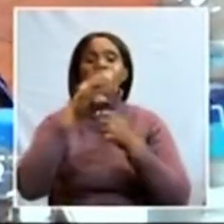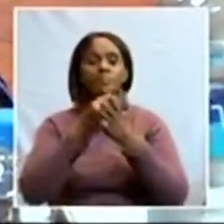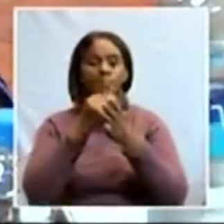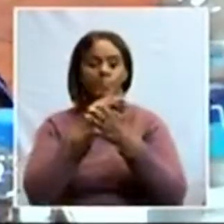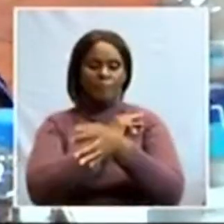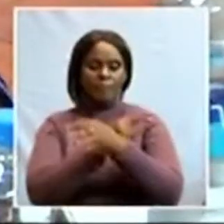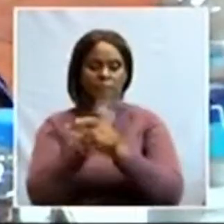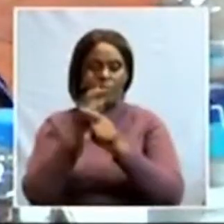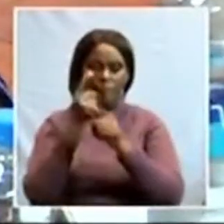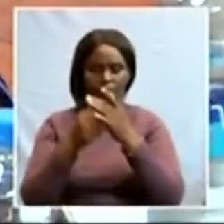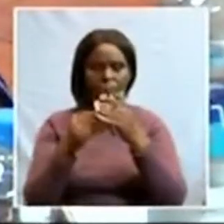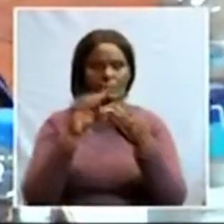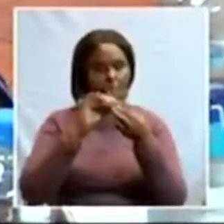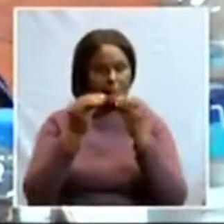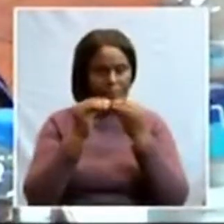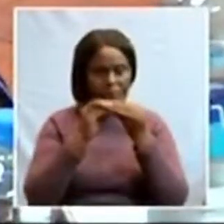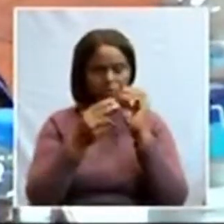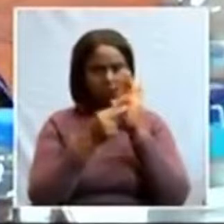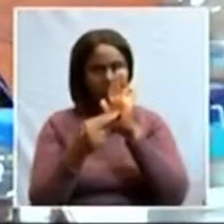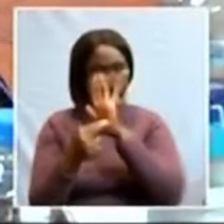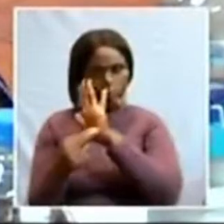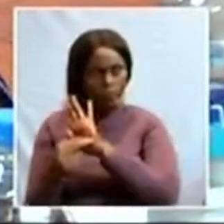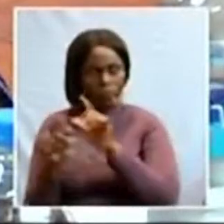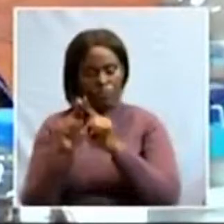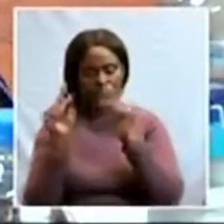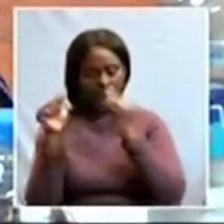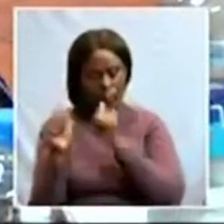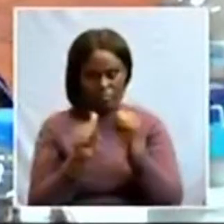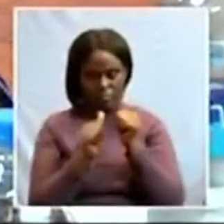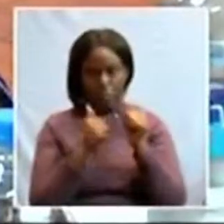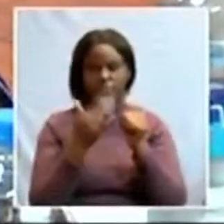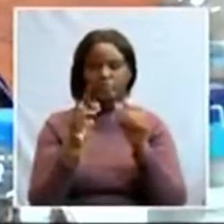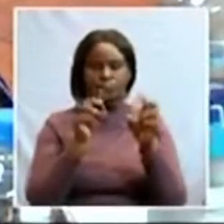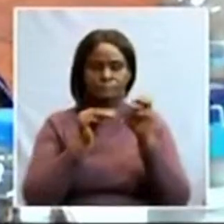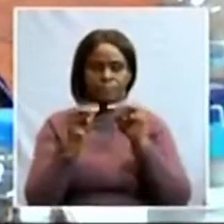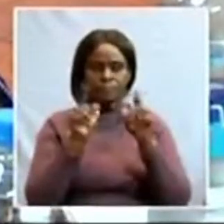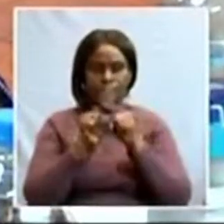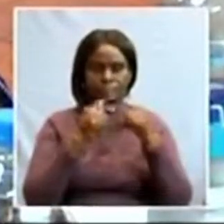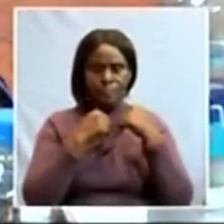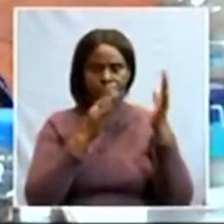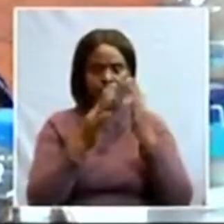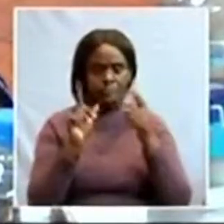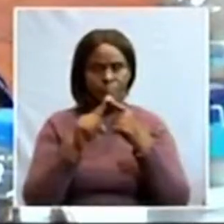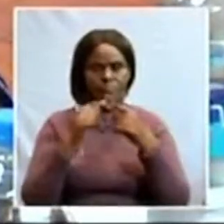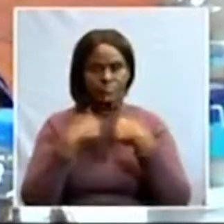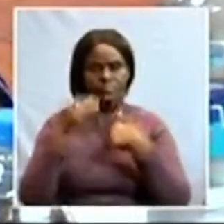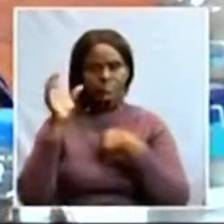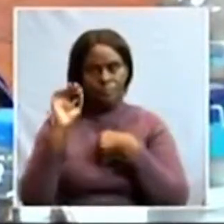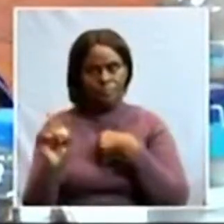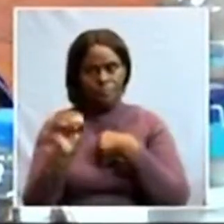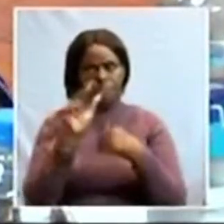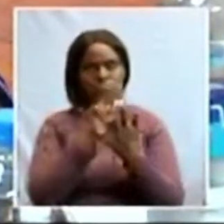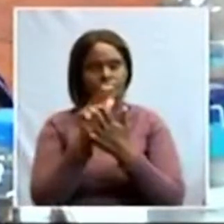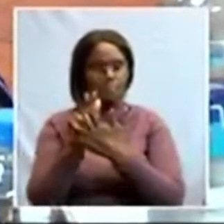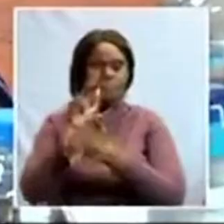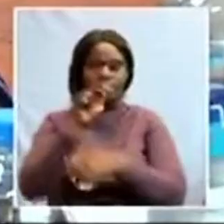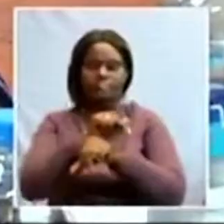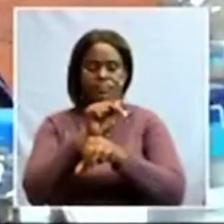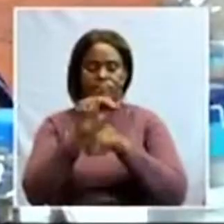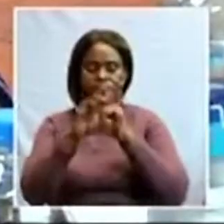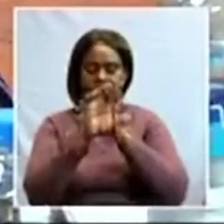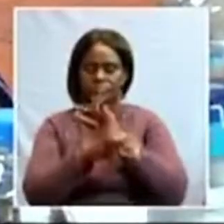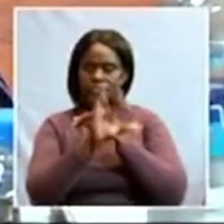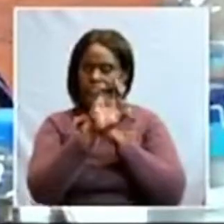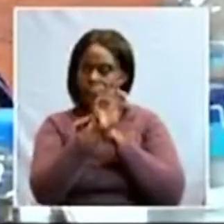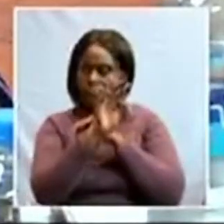resources from what was estimated. Action taken. Management has planned to execute proportioned approved projects under CDF